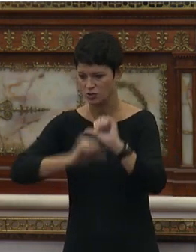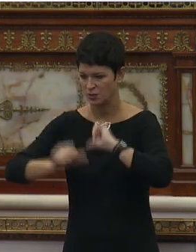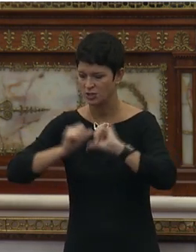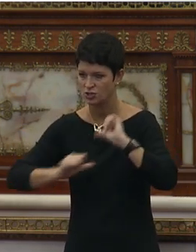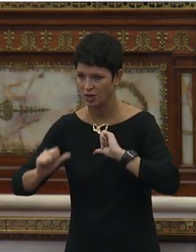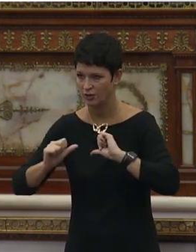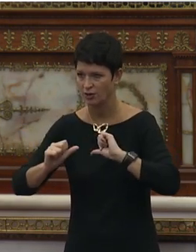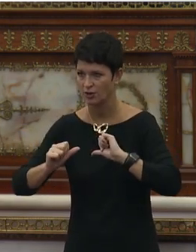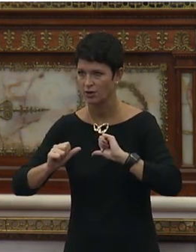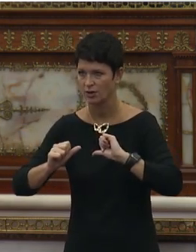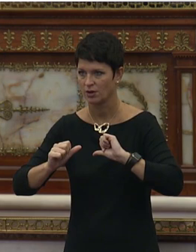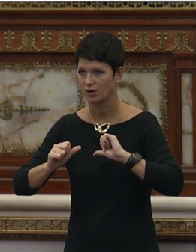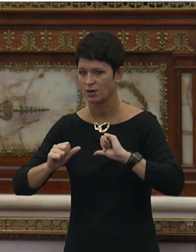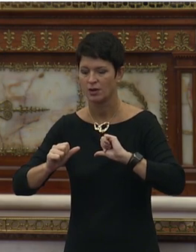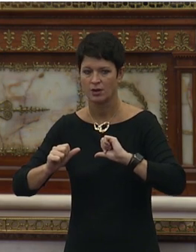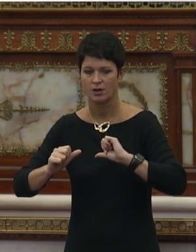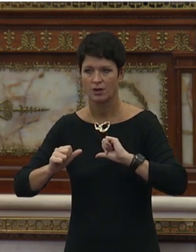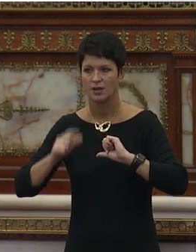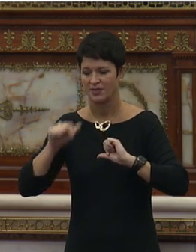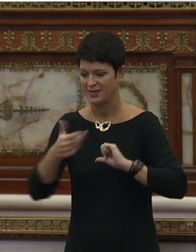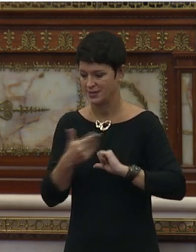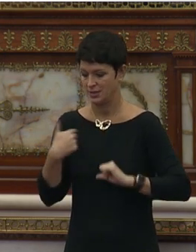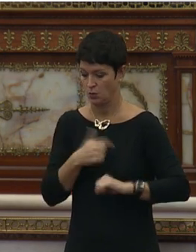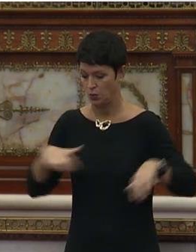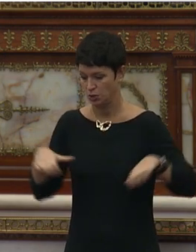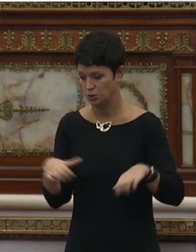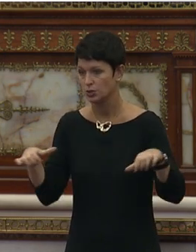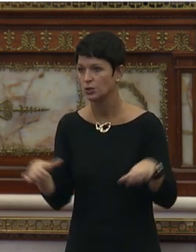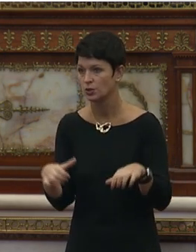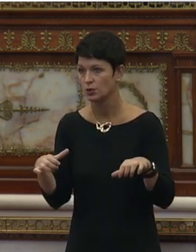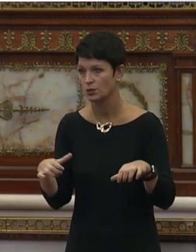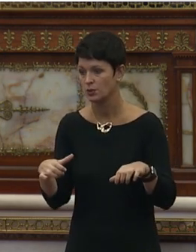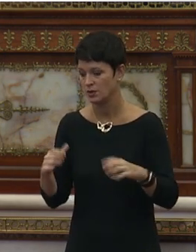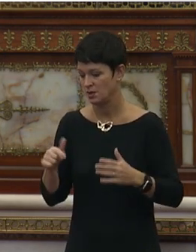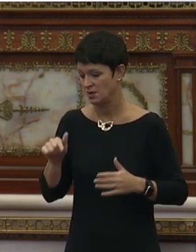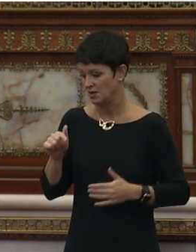another, this thing that we do, this